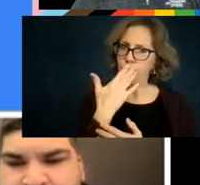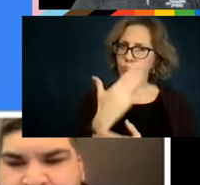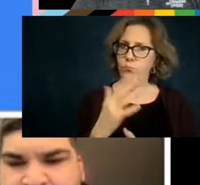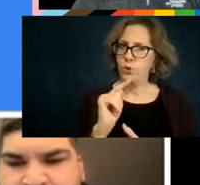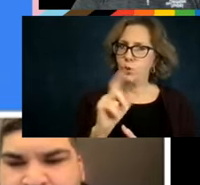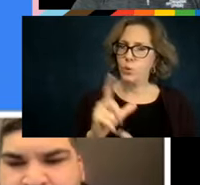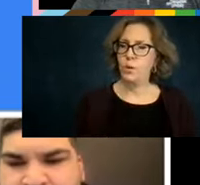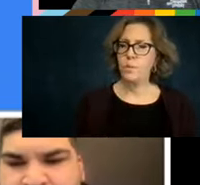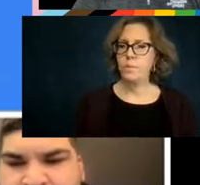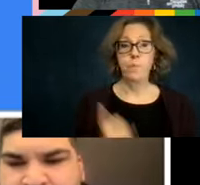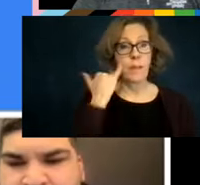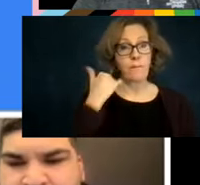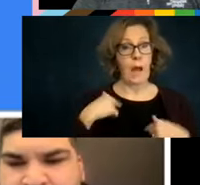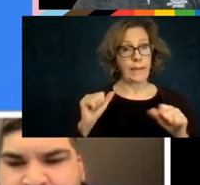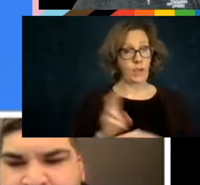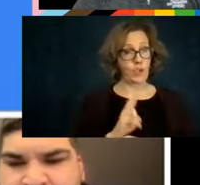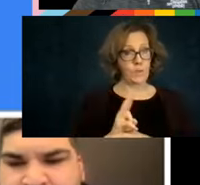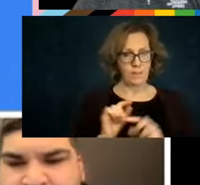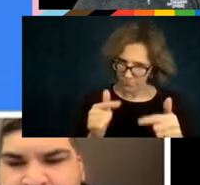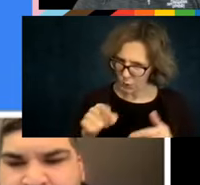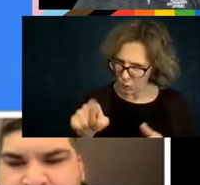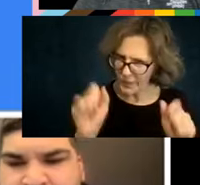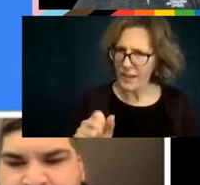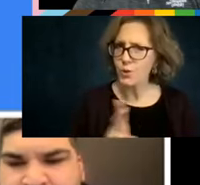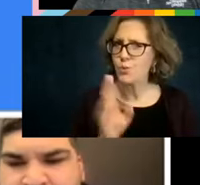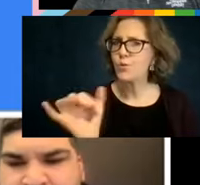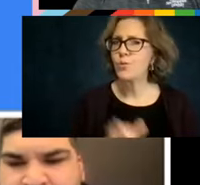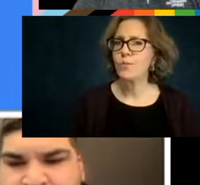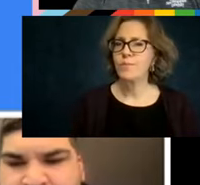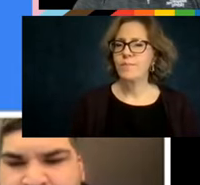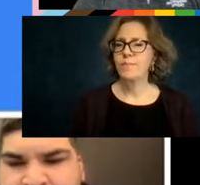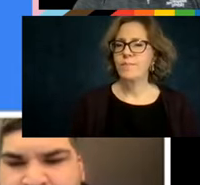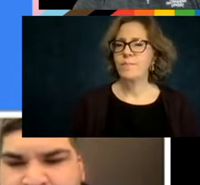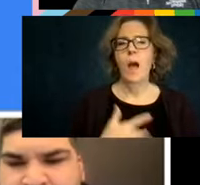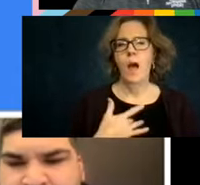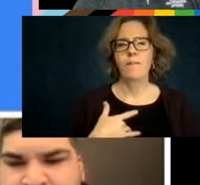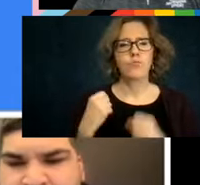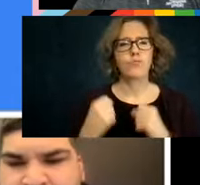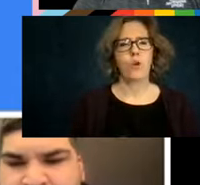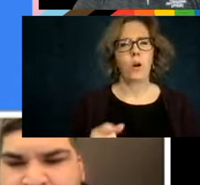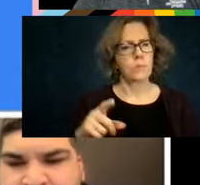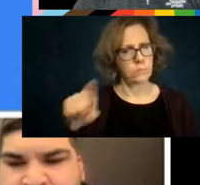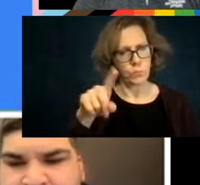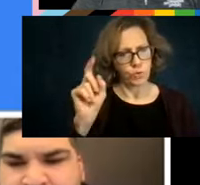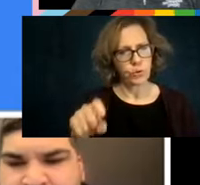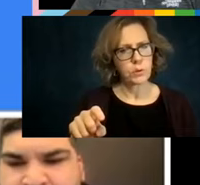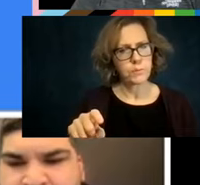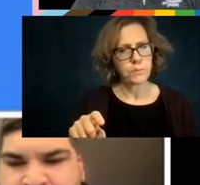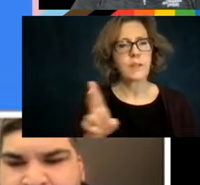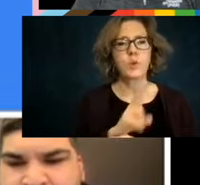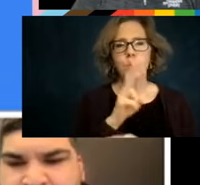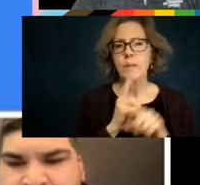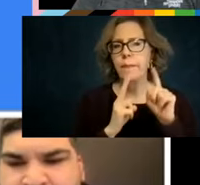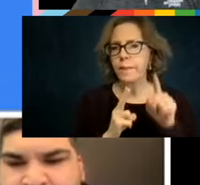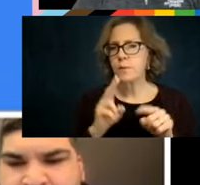I can use it, so can you guys. And I strongly think you guys all should be using this